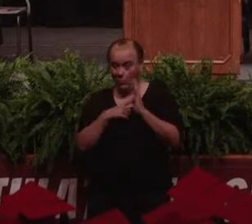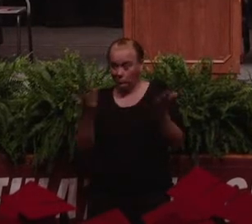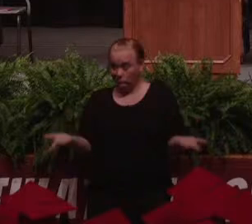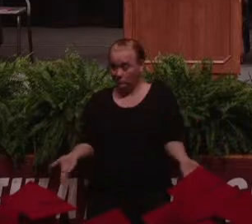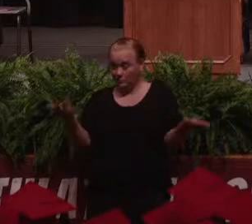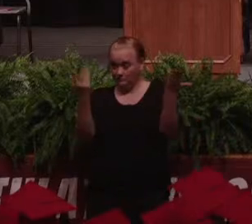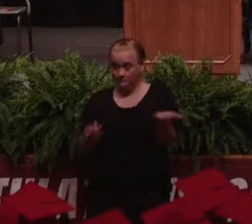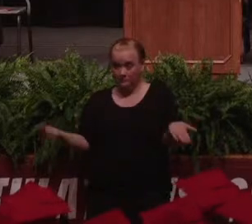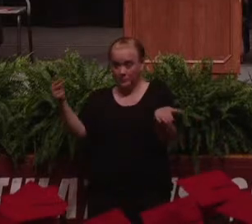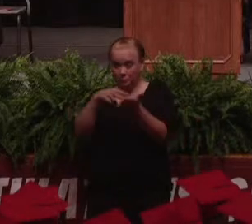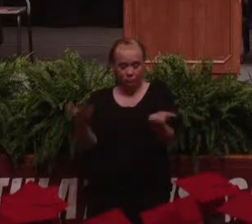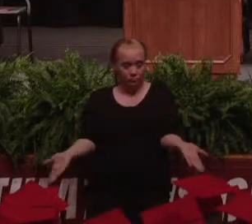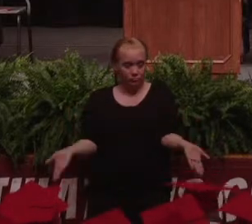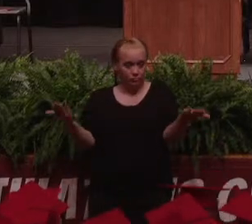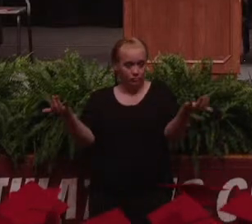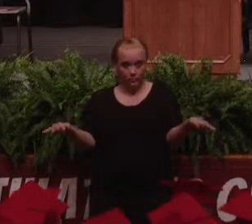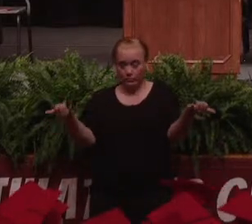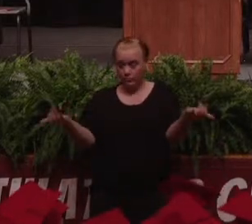recognized.